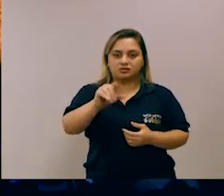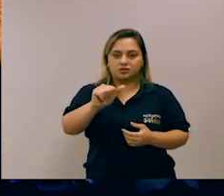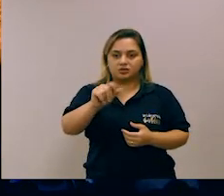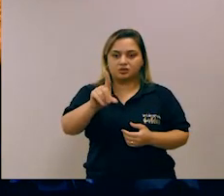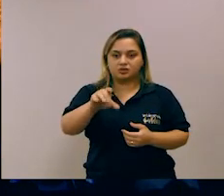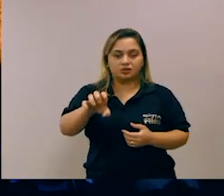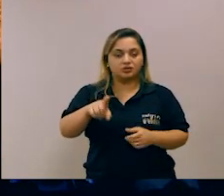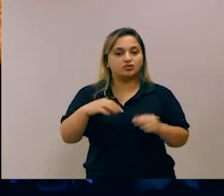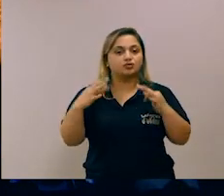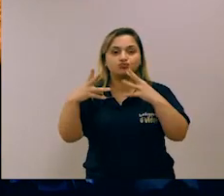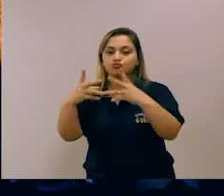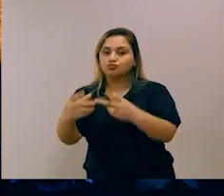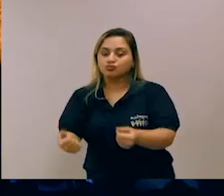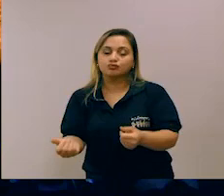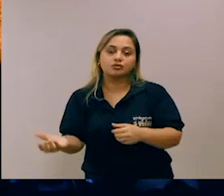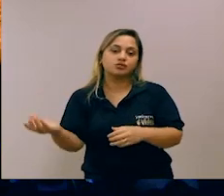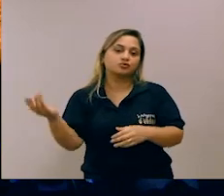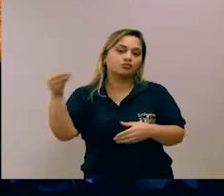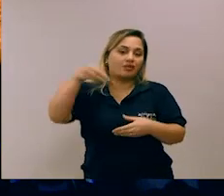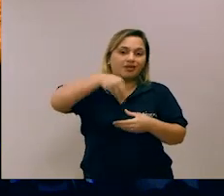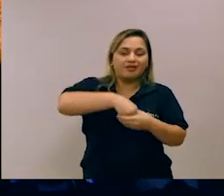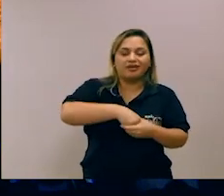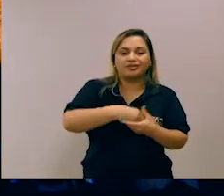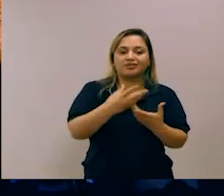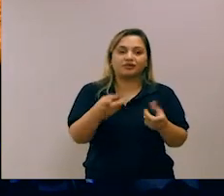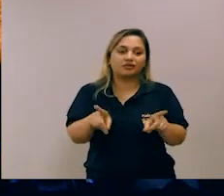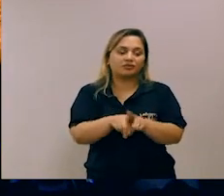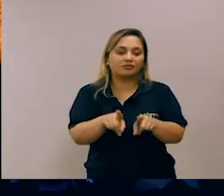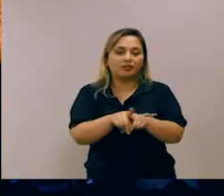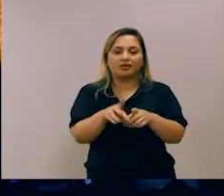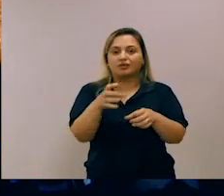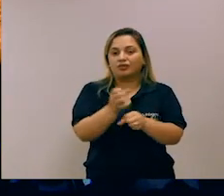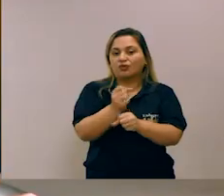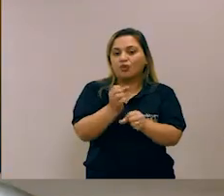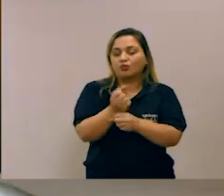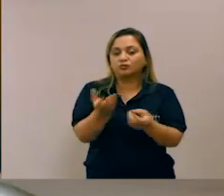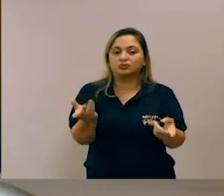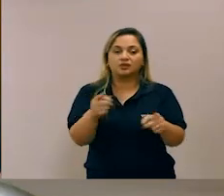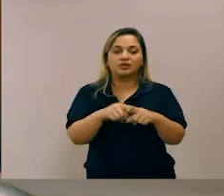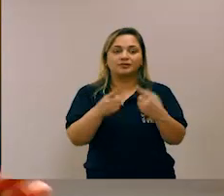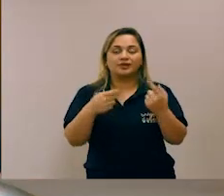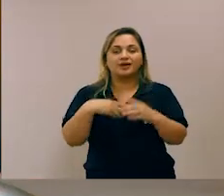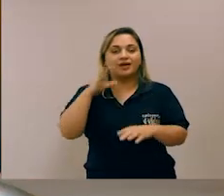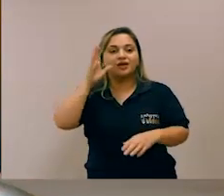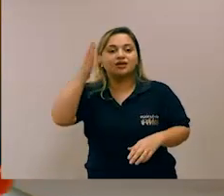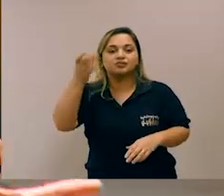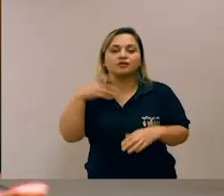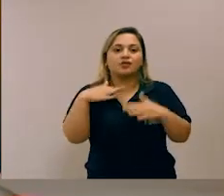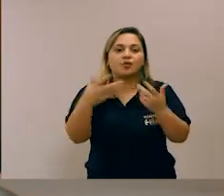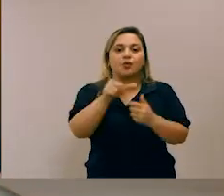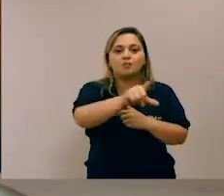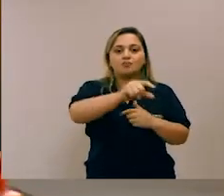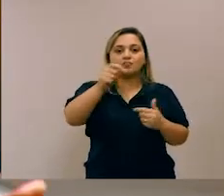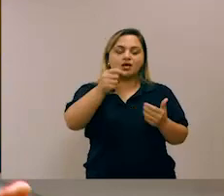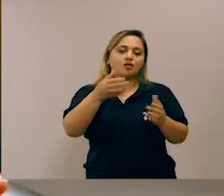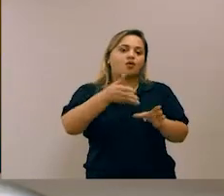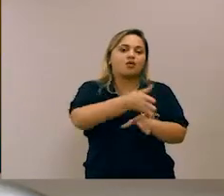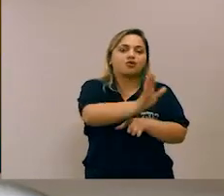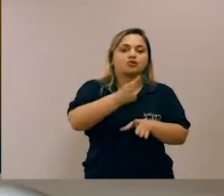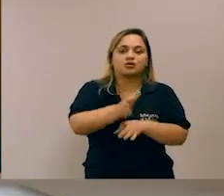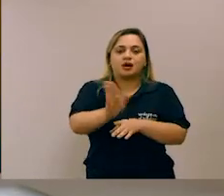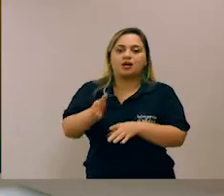that was found, all this is in our calculations when we decide